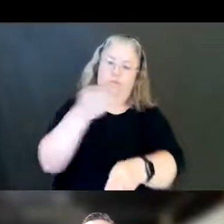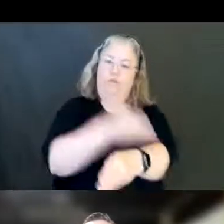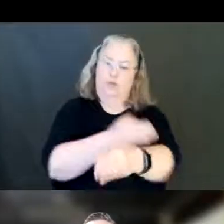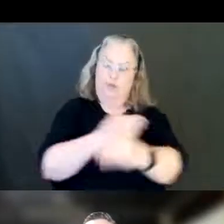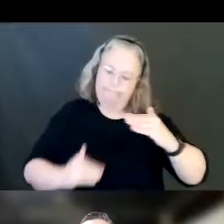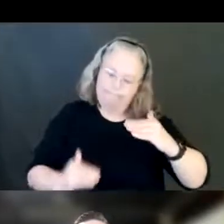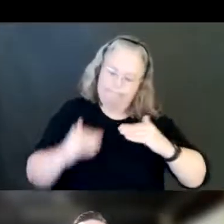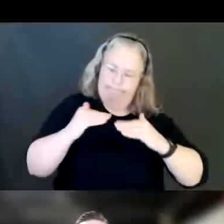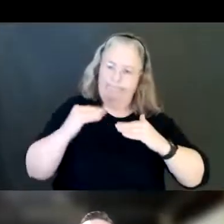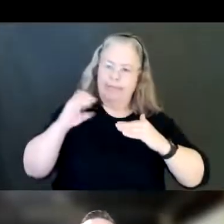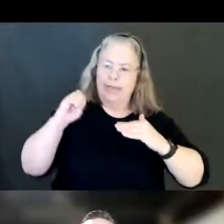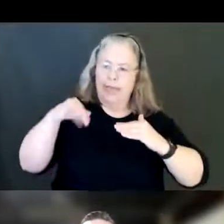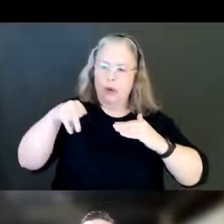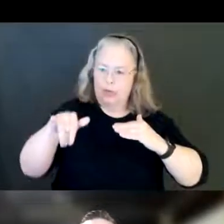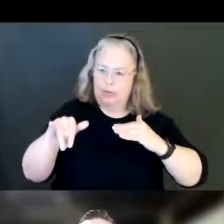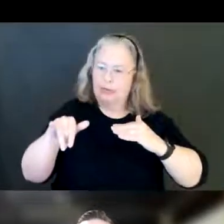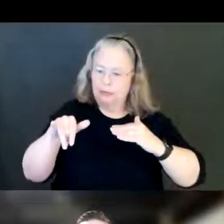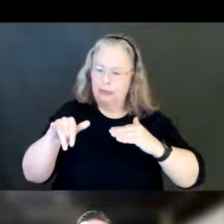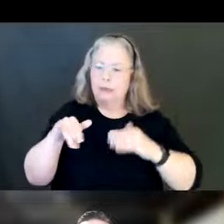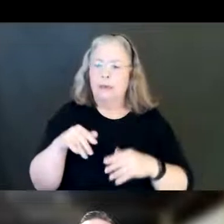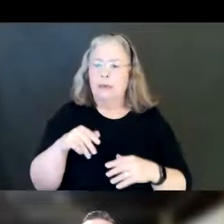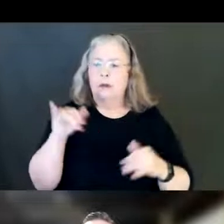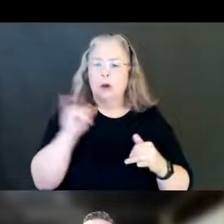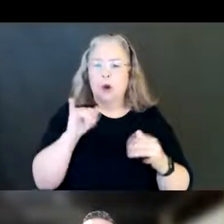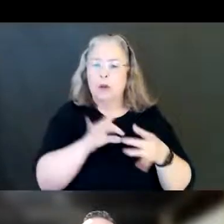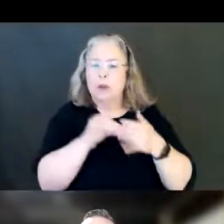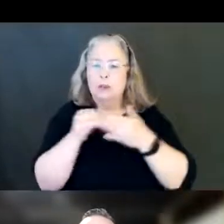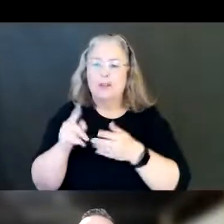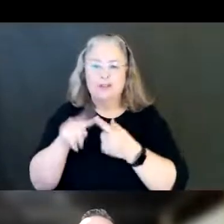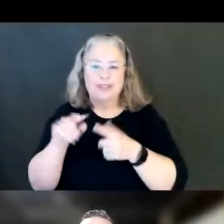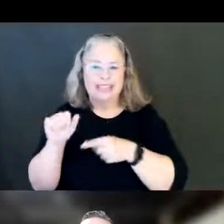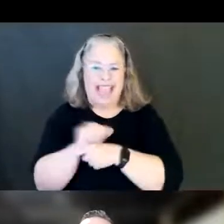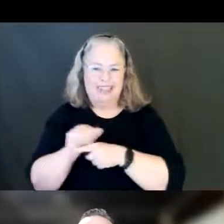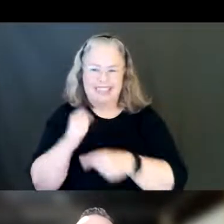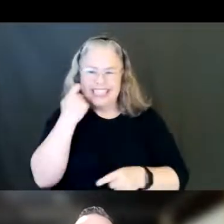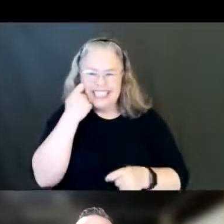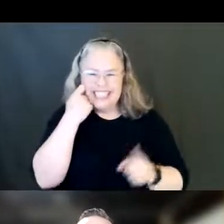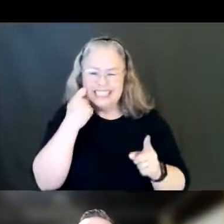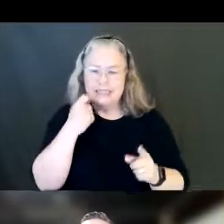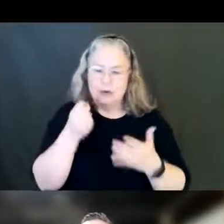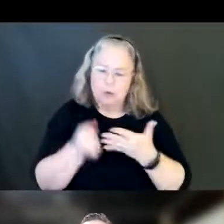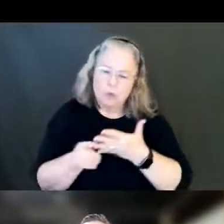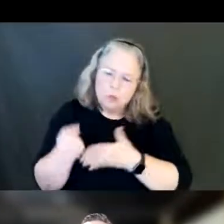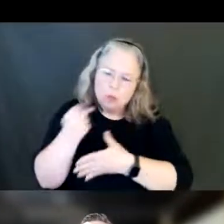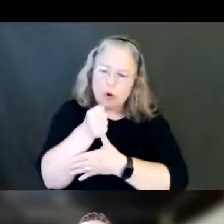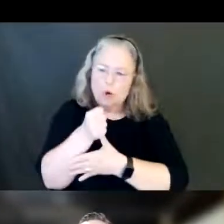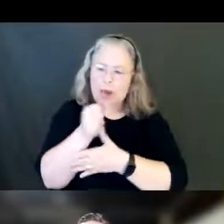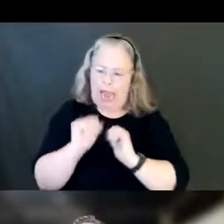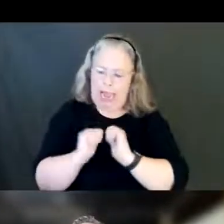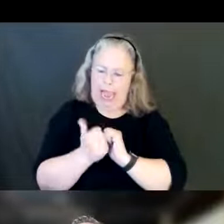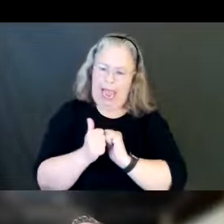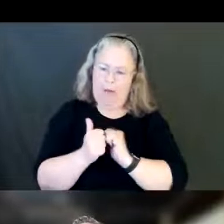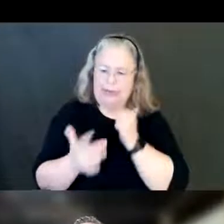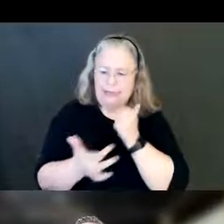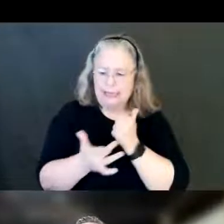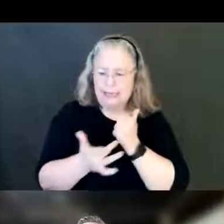so kind of ties into the exercise that we just had, prioritizing how